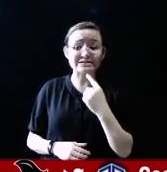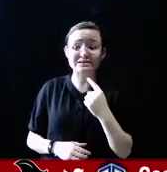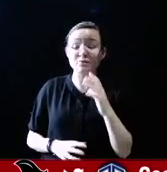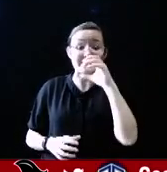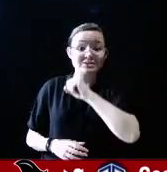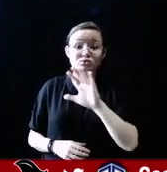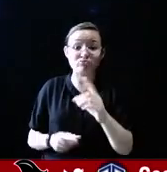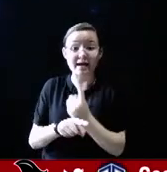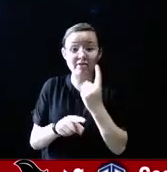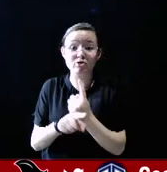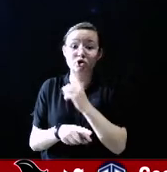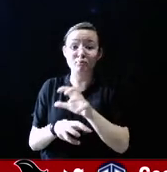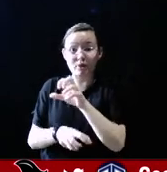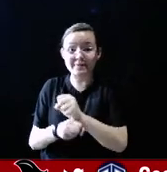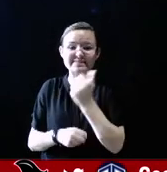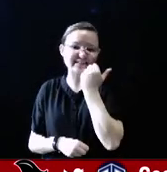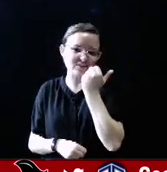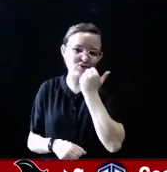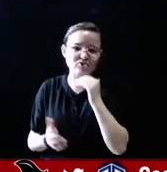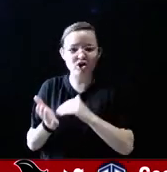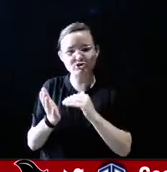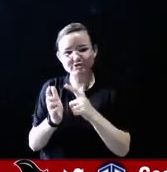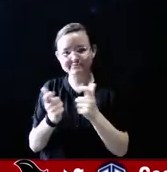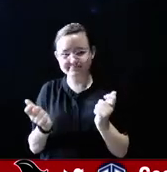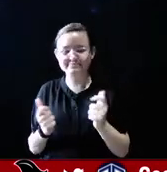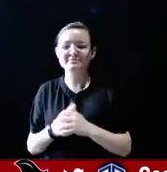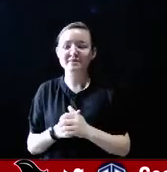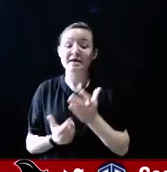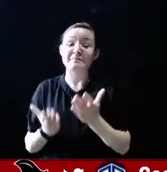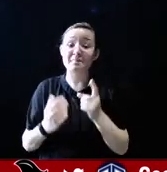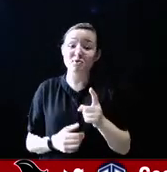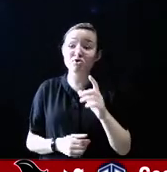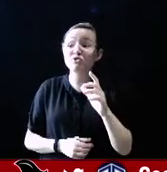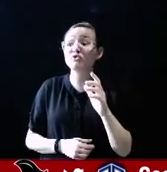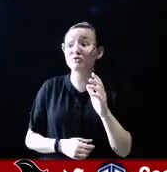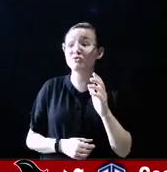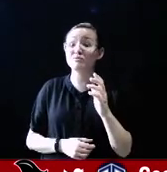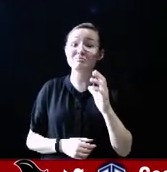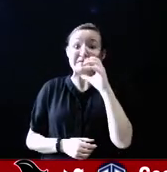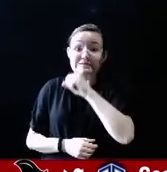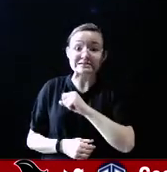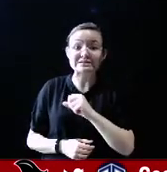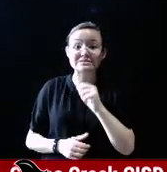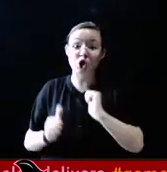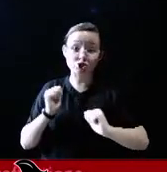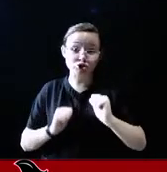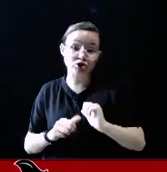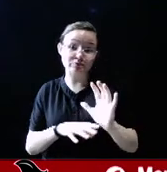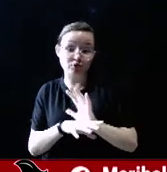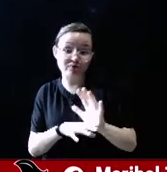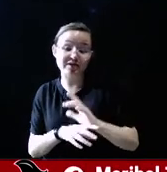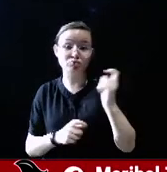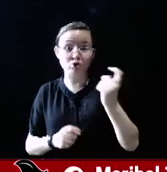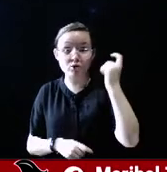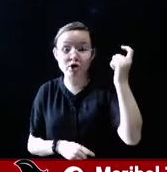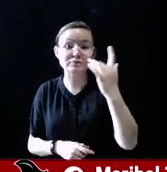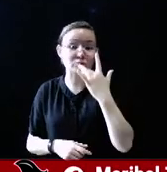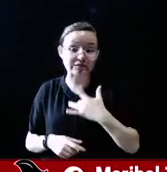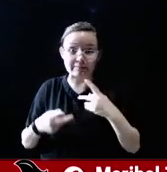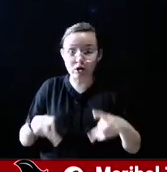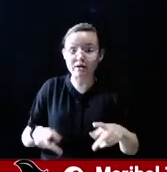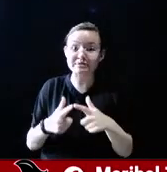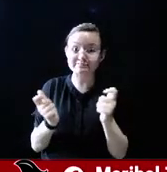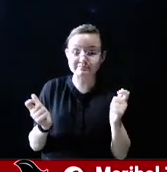for the dental and doctor visits. Maybe you've missed going to concerts, movies, rodeos, birthday parties, and